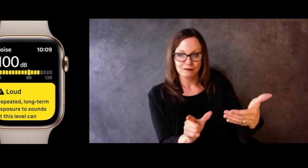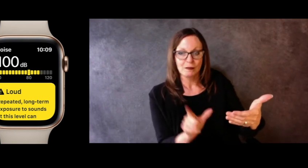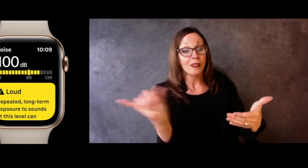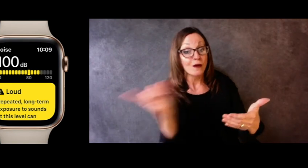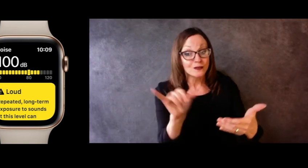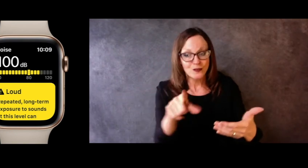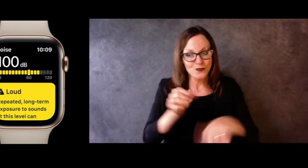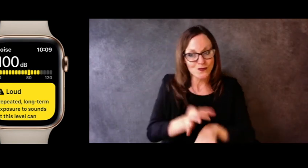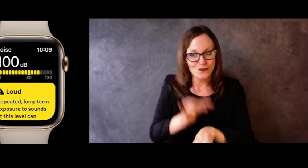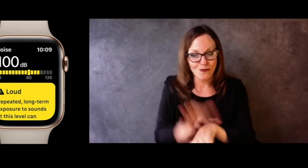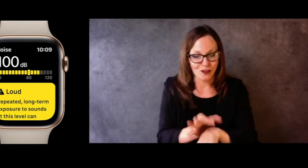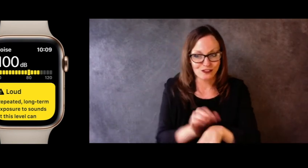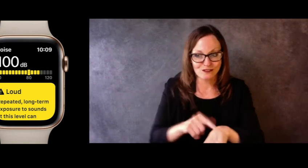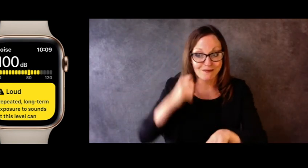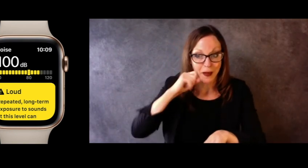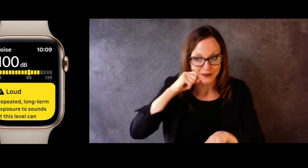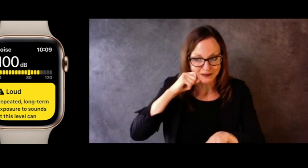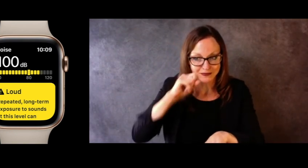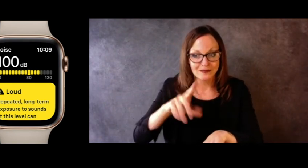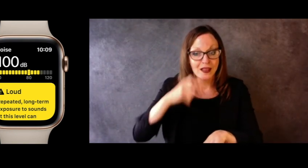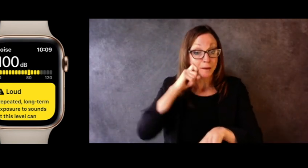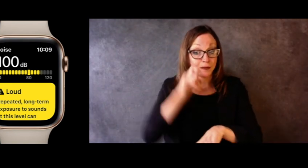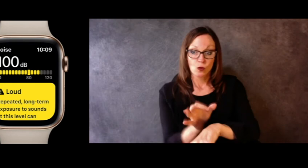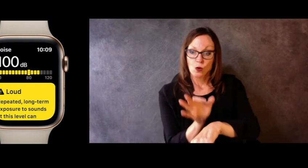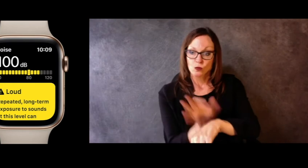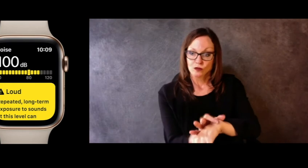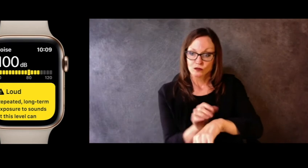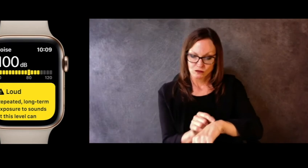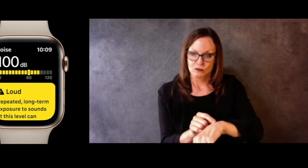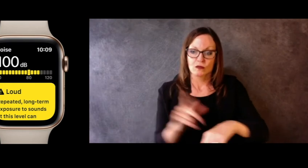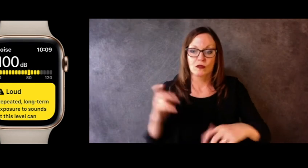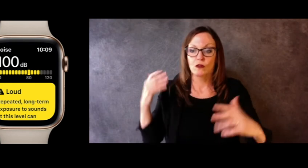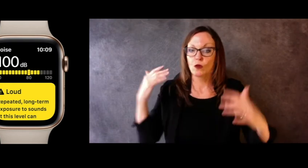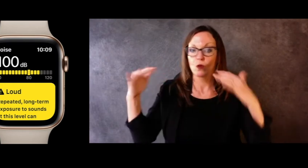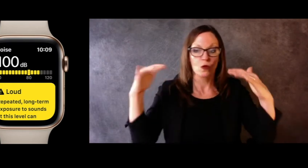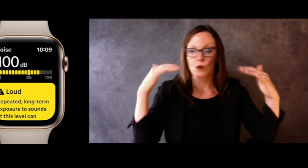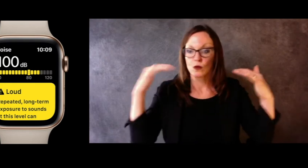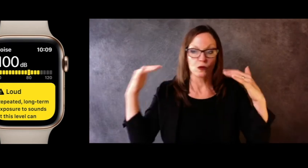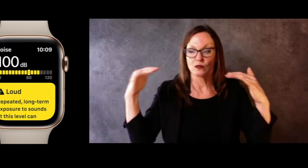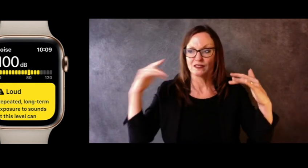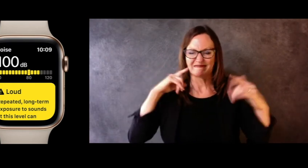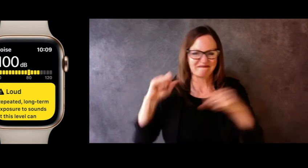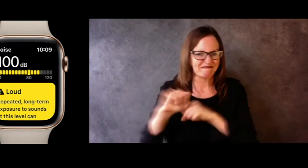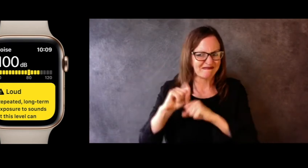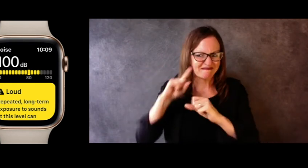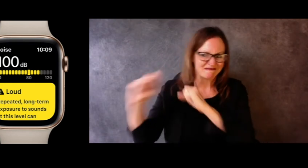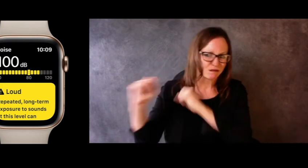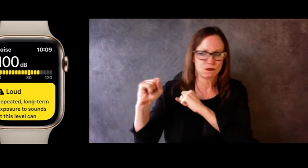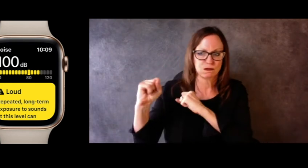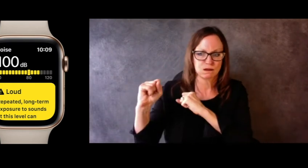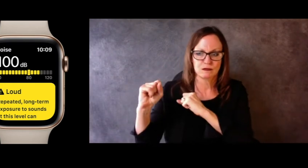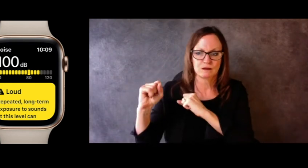then set up the Noise app on Apple Watch. Environmental sound levels are automatically sent from Apple Watch to Health. It uses